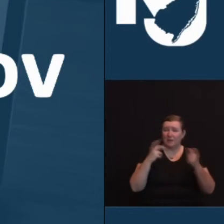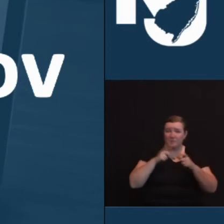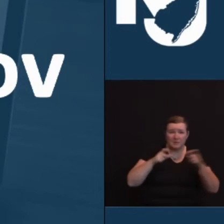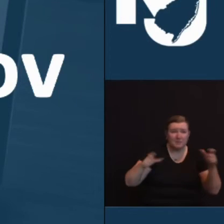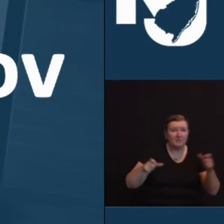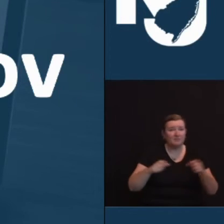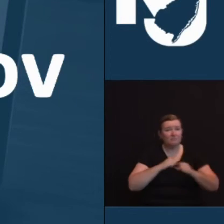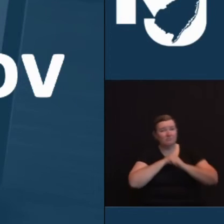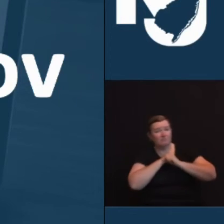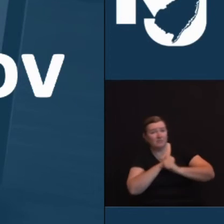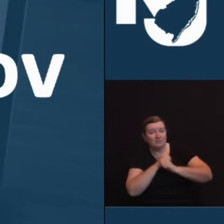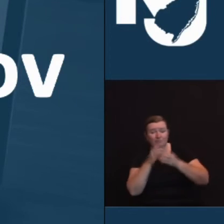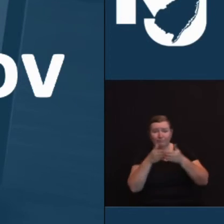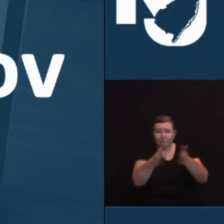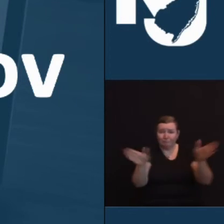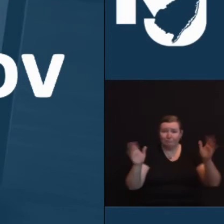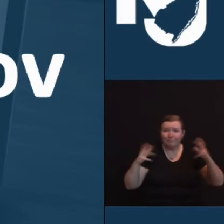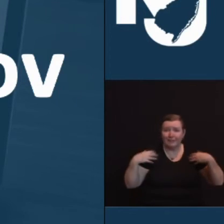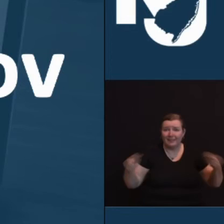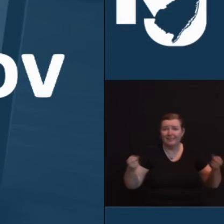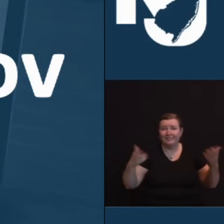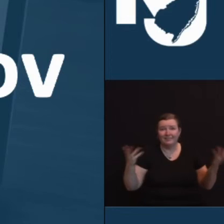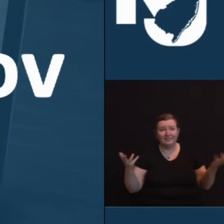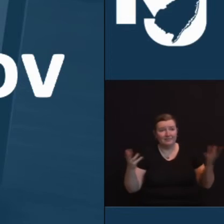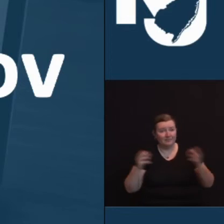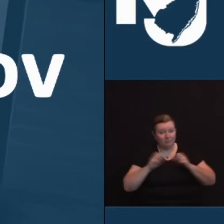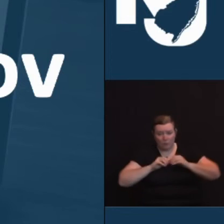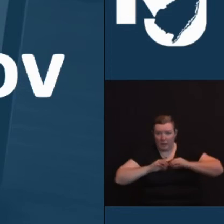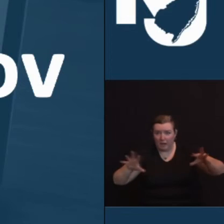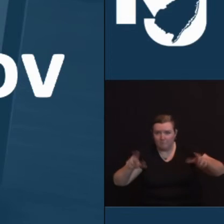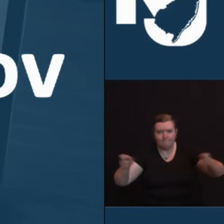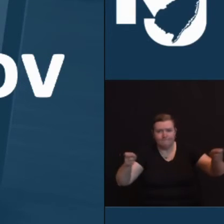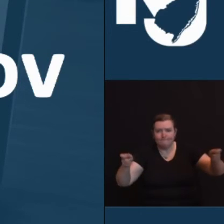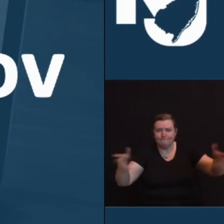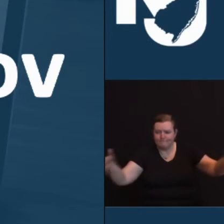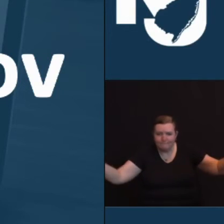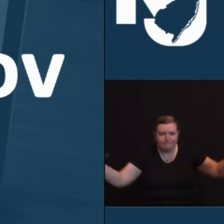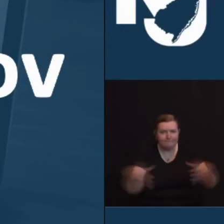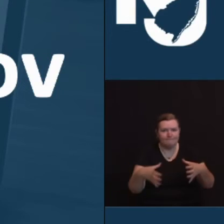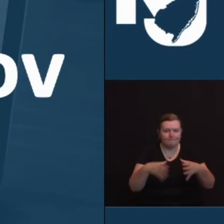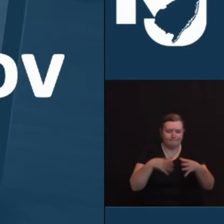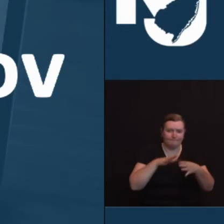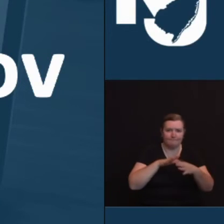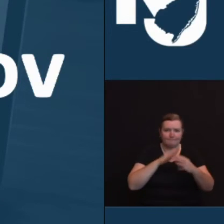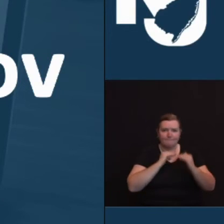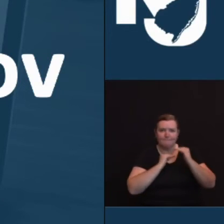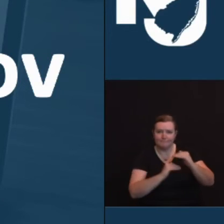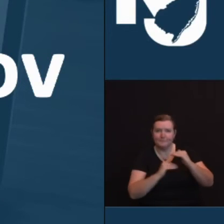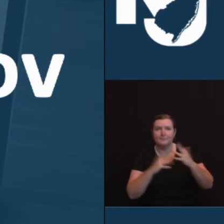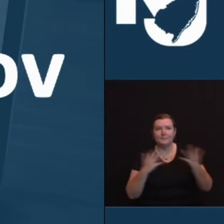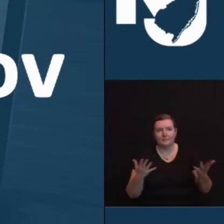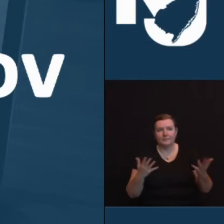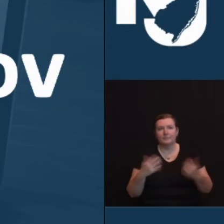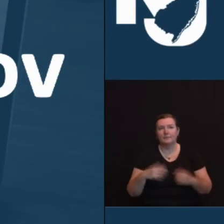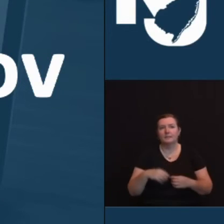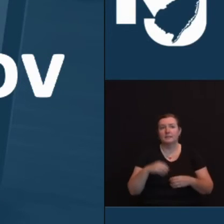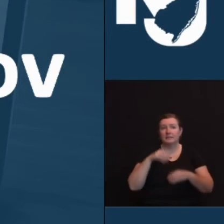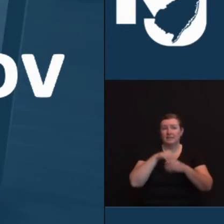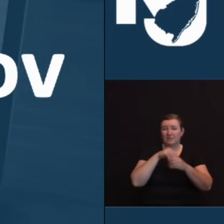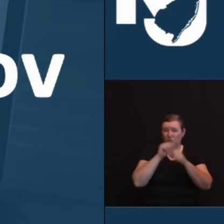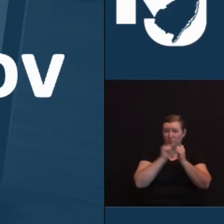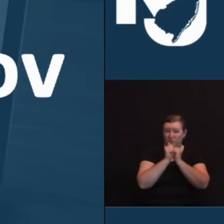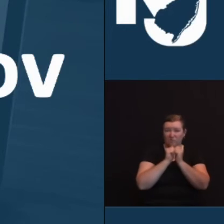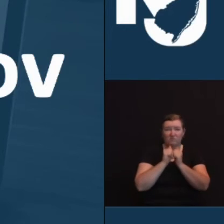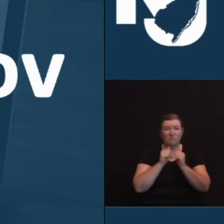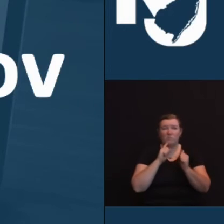spread of this virus. Indoor sports is an area of concern. Sports, I think, generally is an area of concern, but as we've said